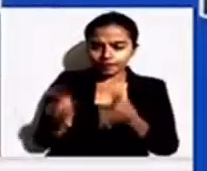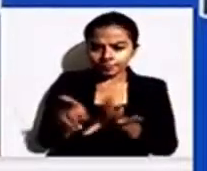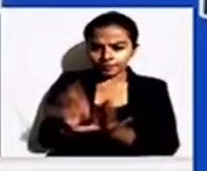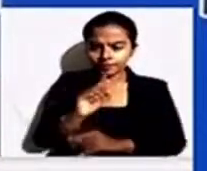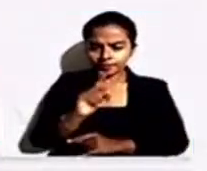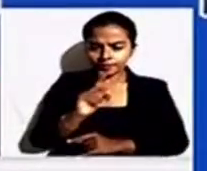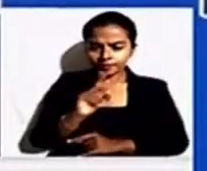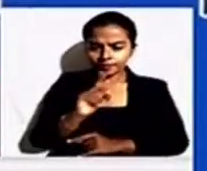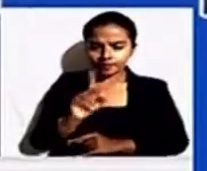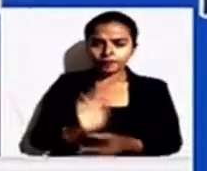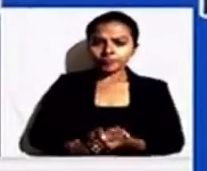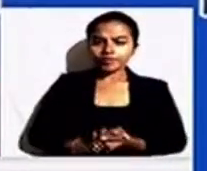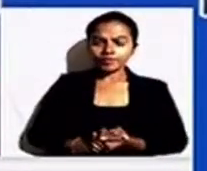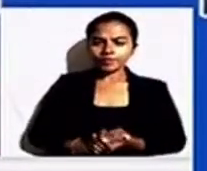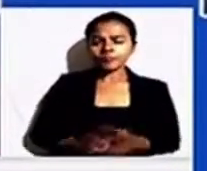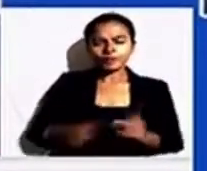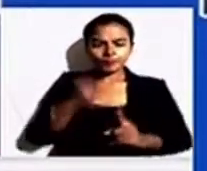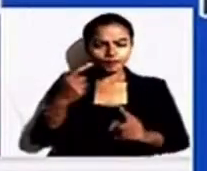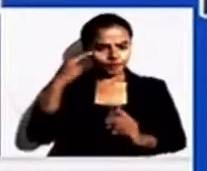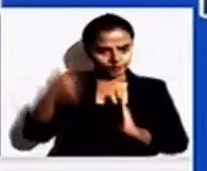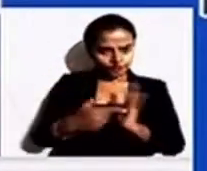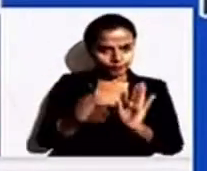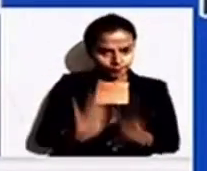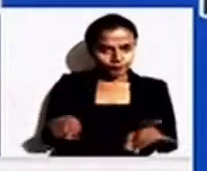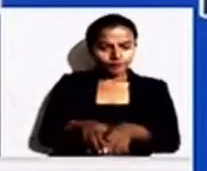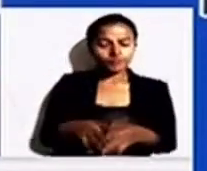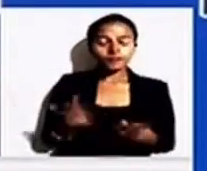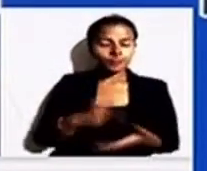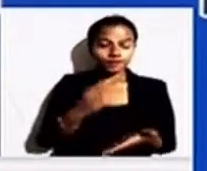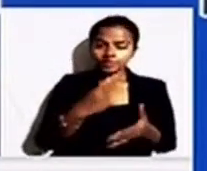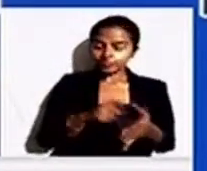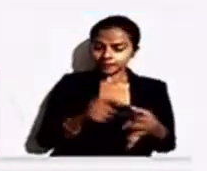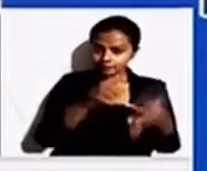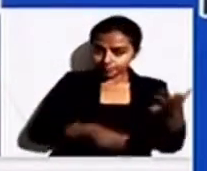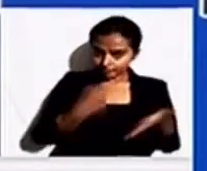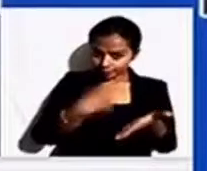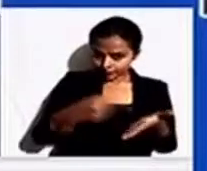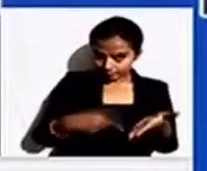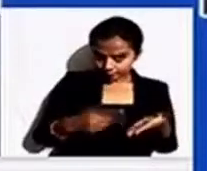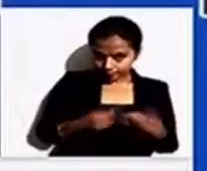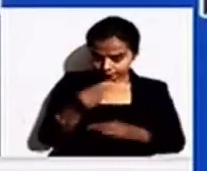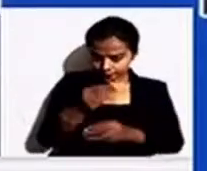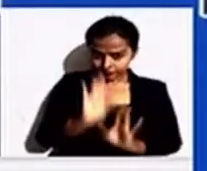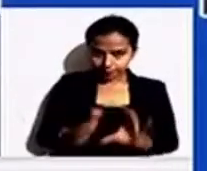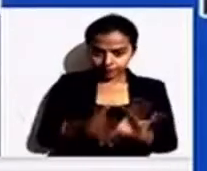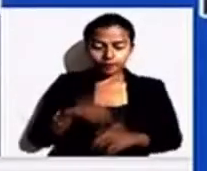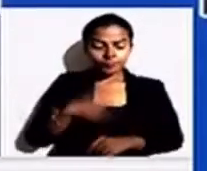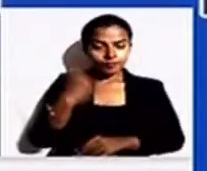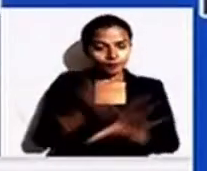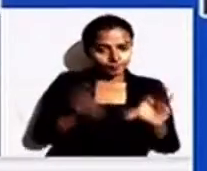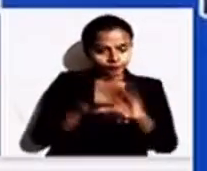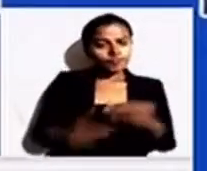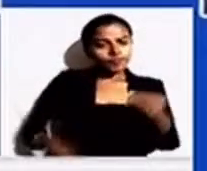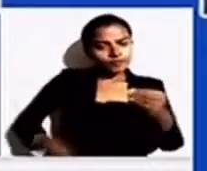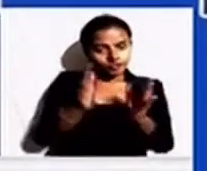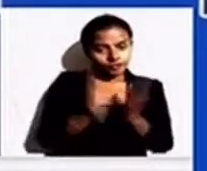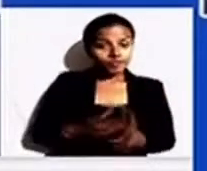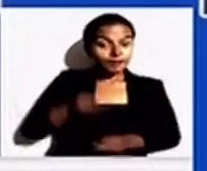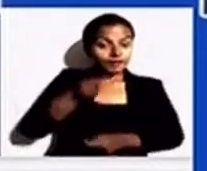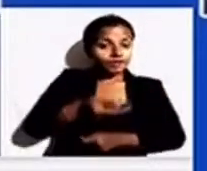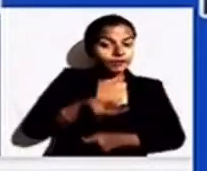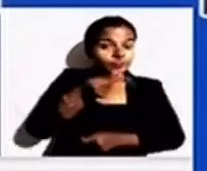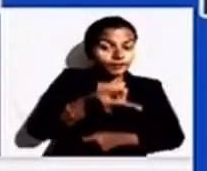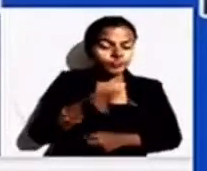examination center where paper marking will be carried out to purchase health protective gear. Further, the allowance for paper marking will be increased